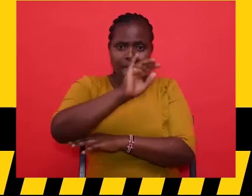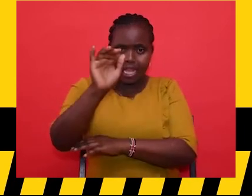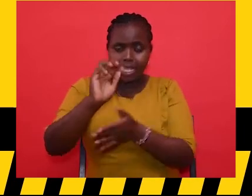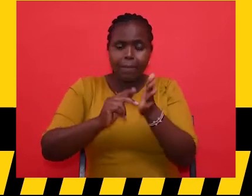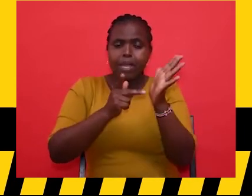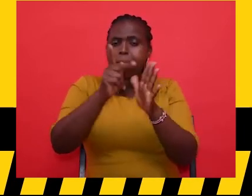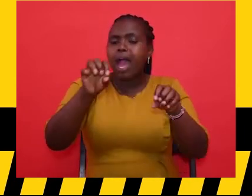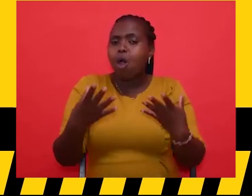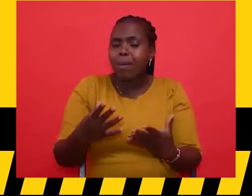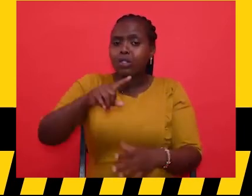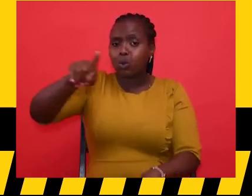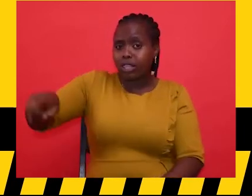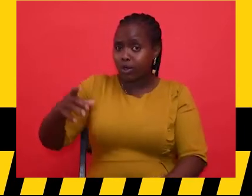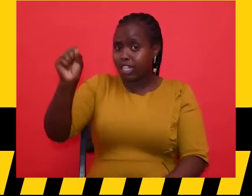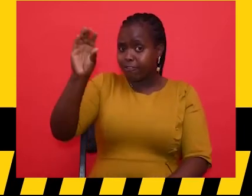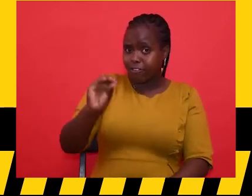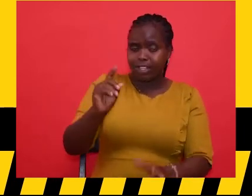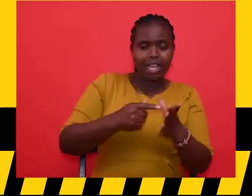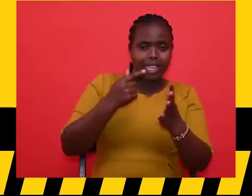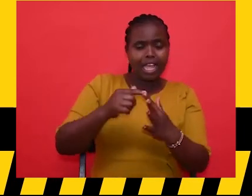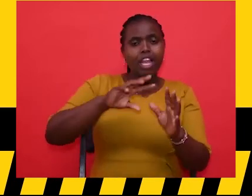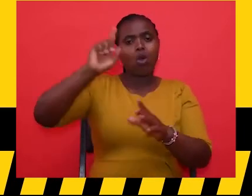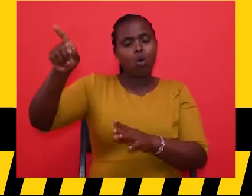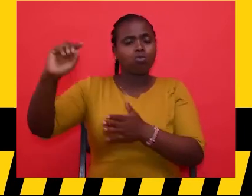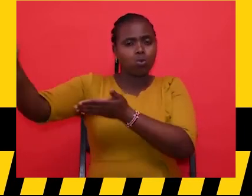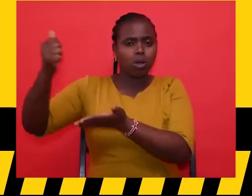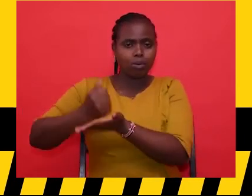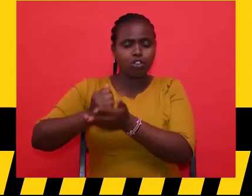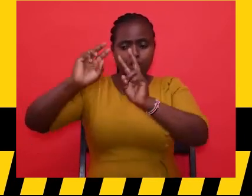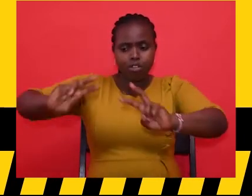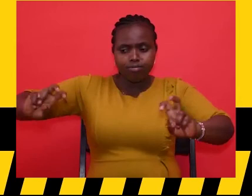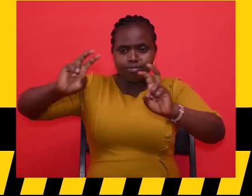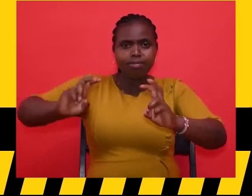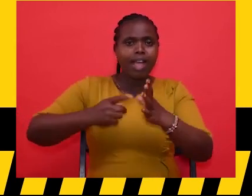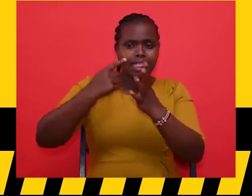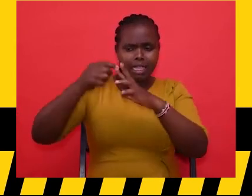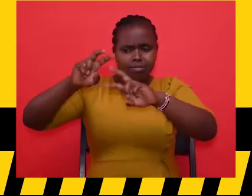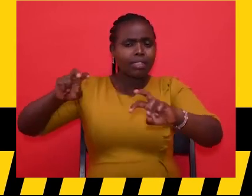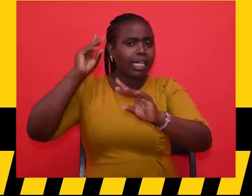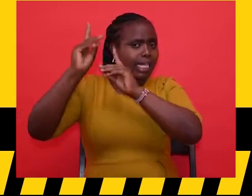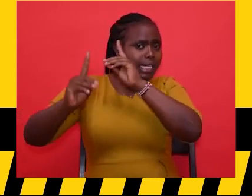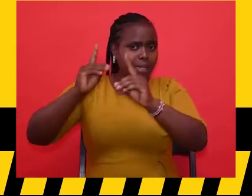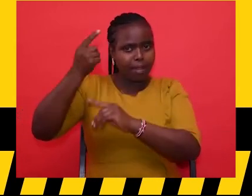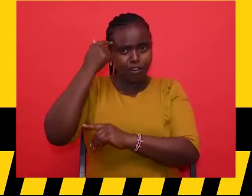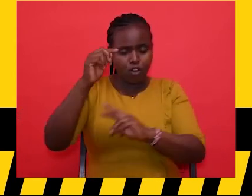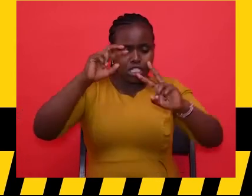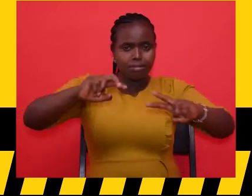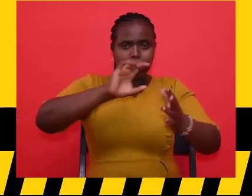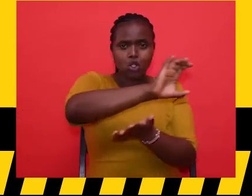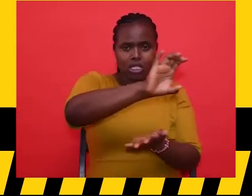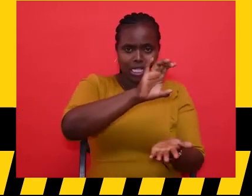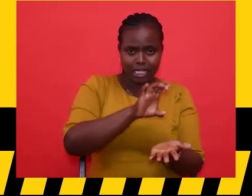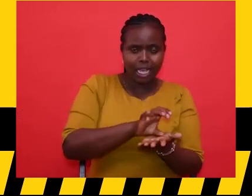payment of 1,050 shillings, then proceed to book an inspection appointment. The inspection date depends on the availability of